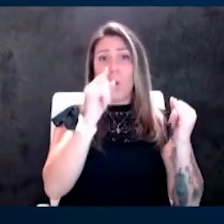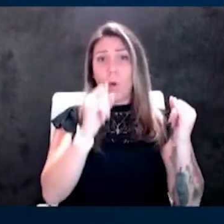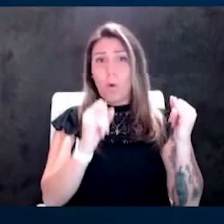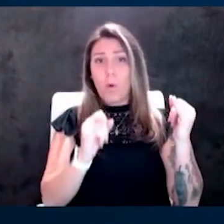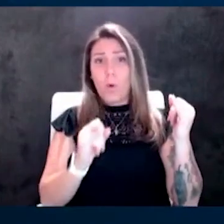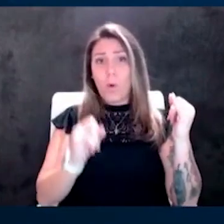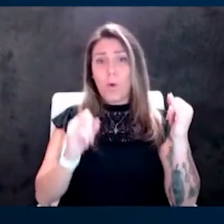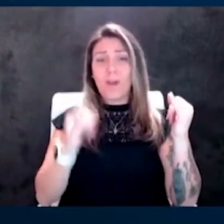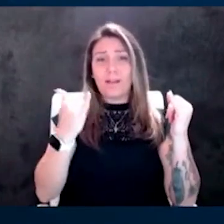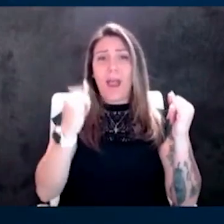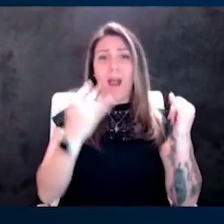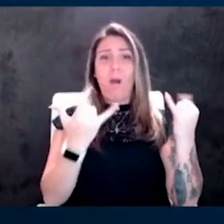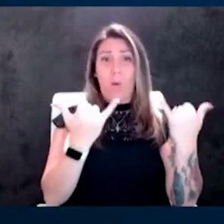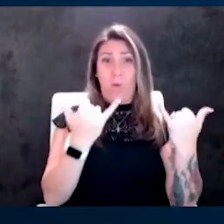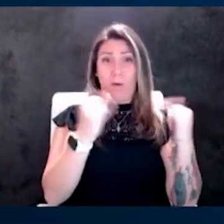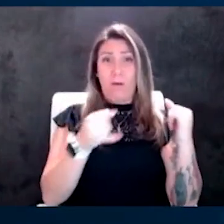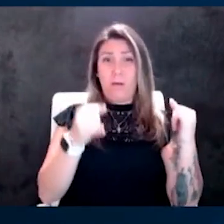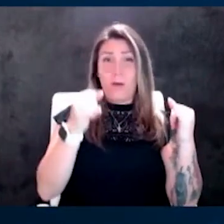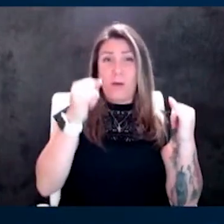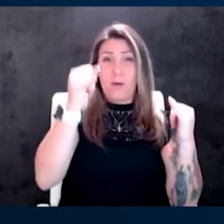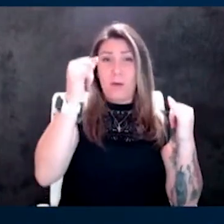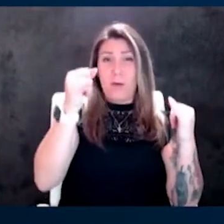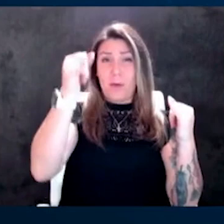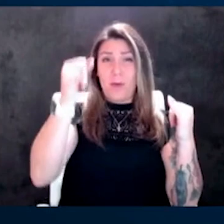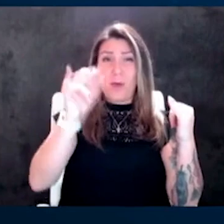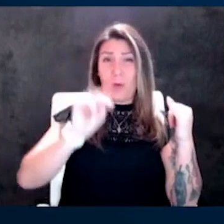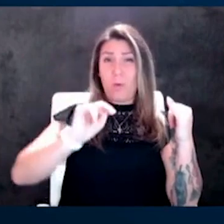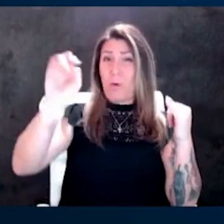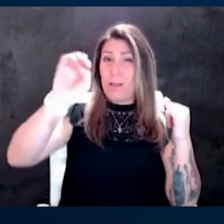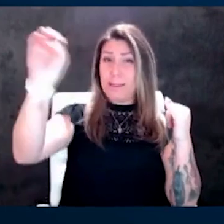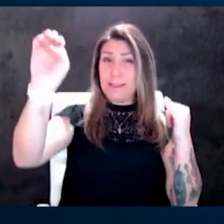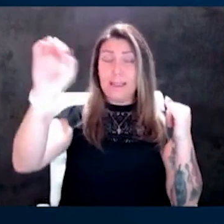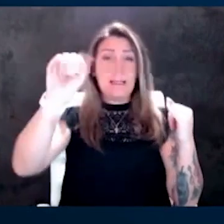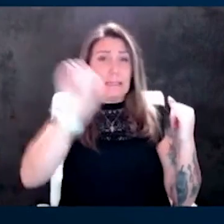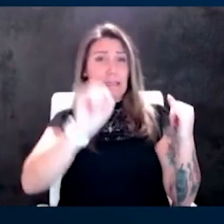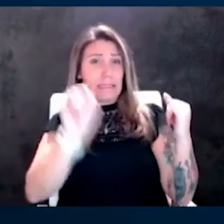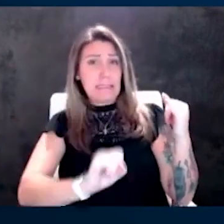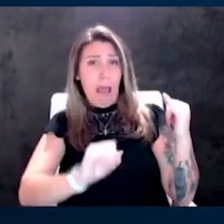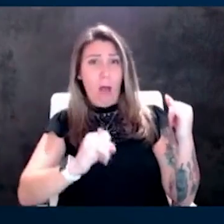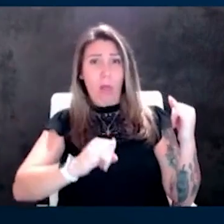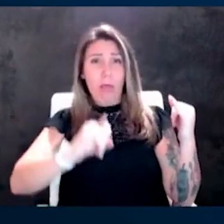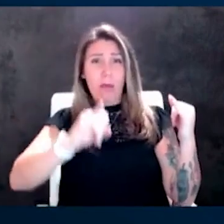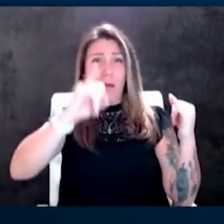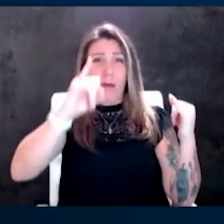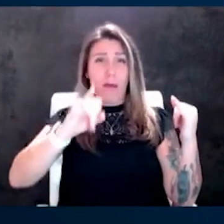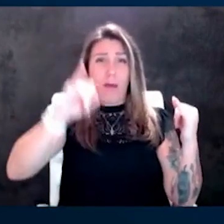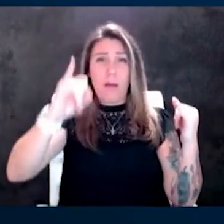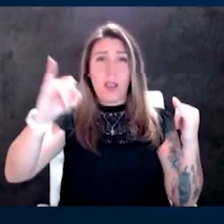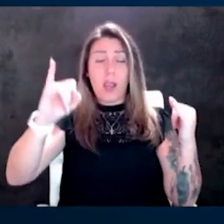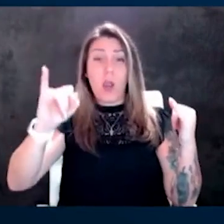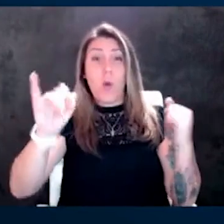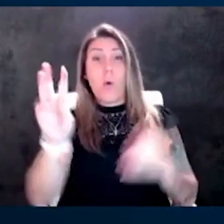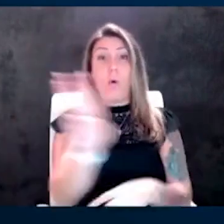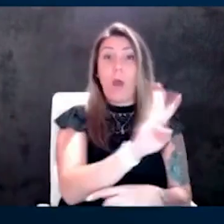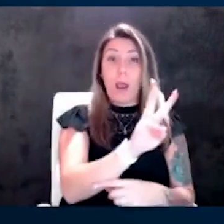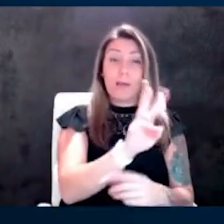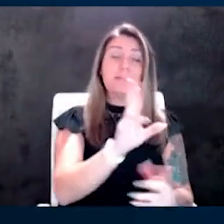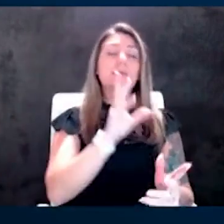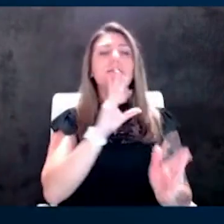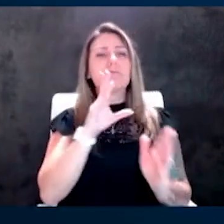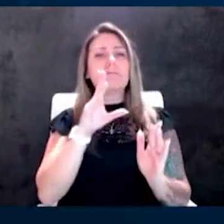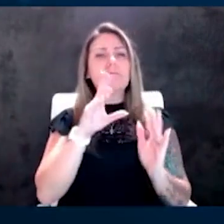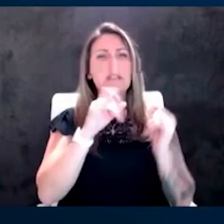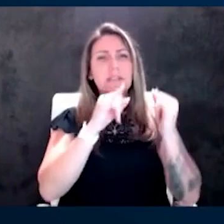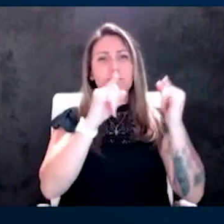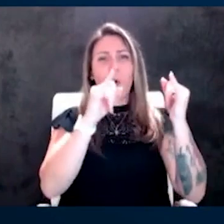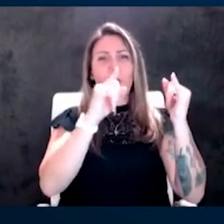The Northeast is popping up. The South is starting to edge back up again. The Far West seems to be declining after a recent